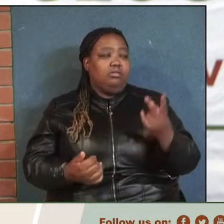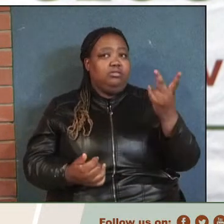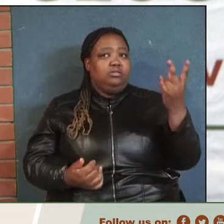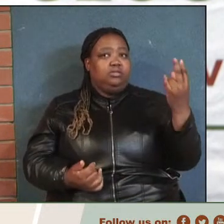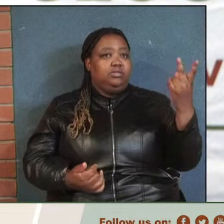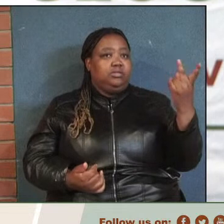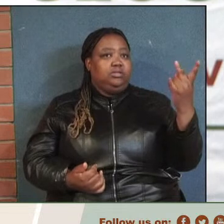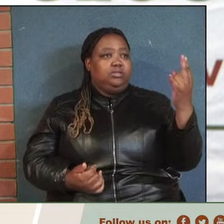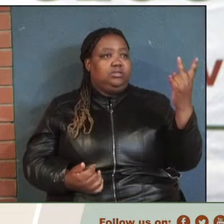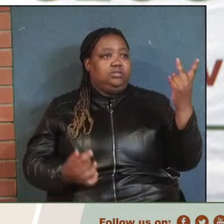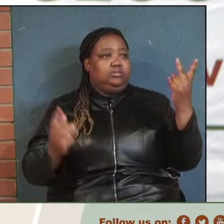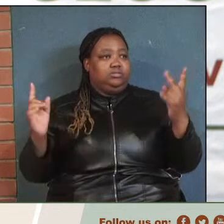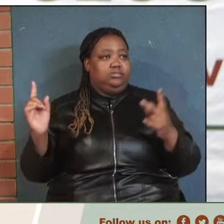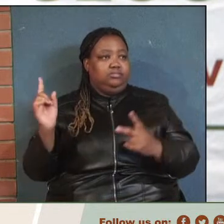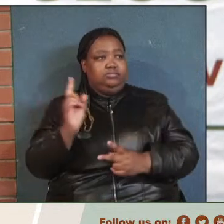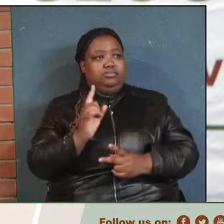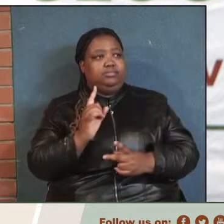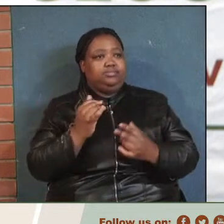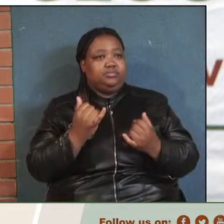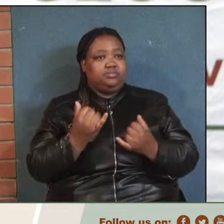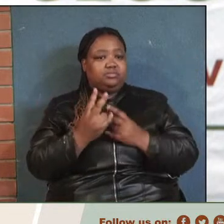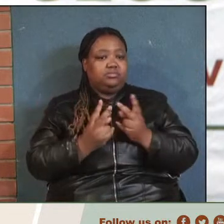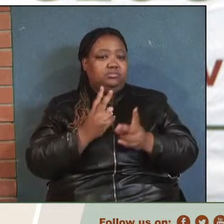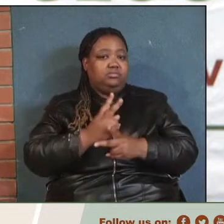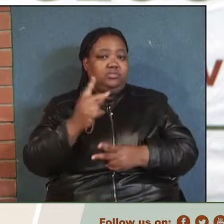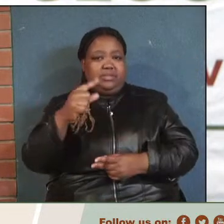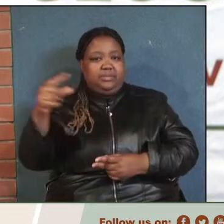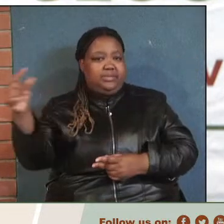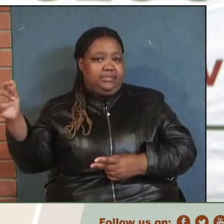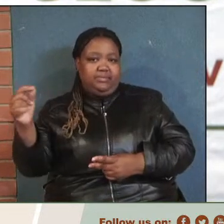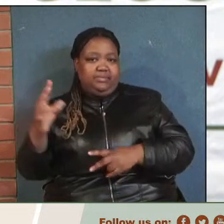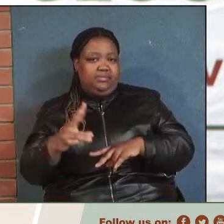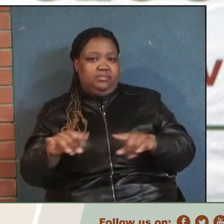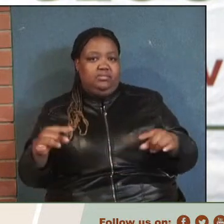in, you can't leave again.